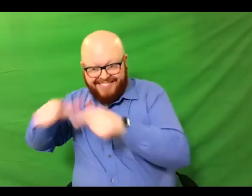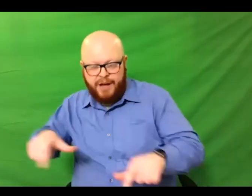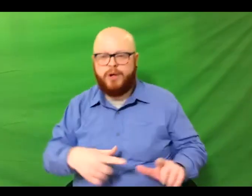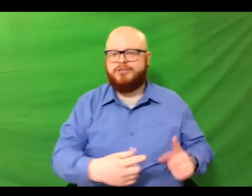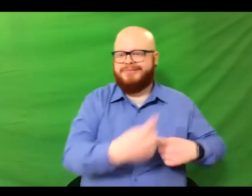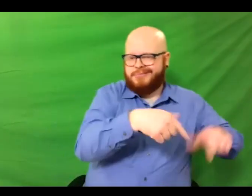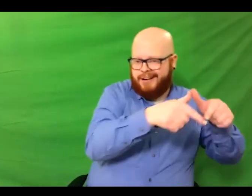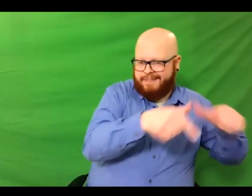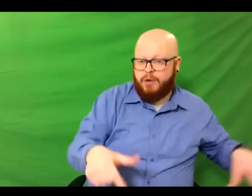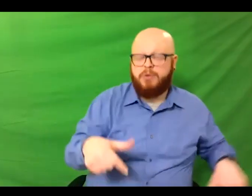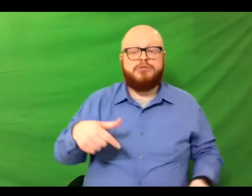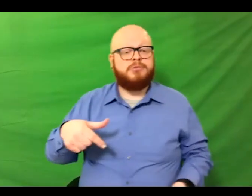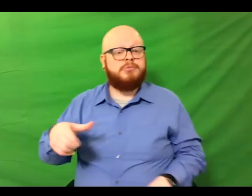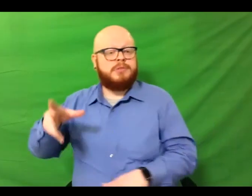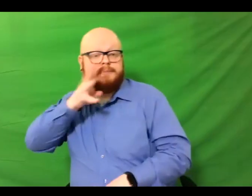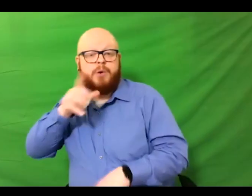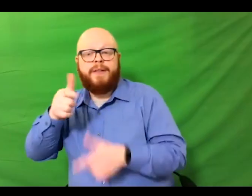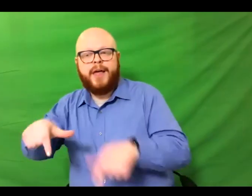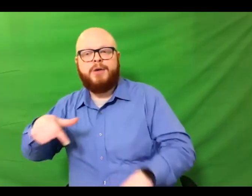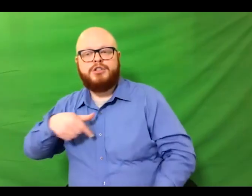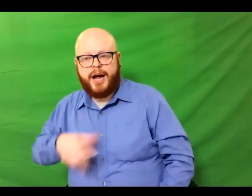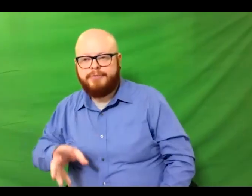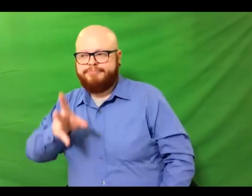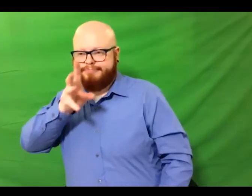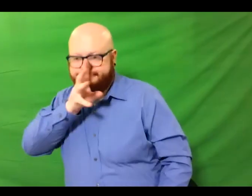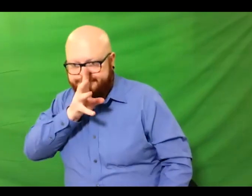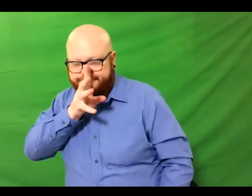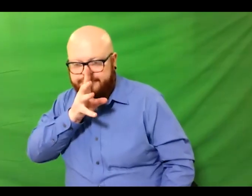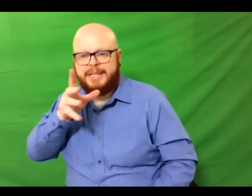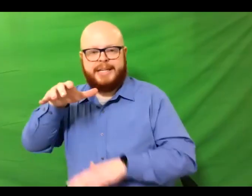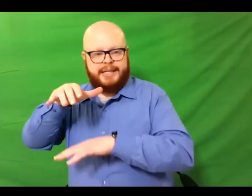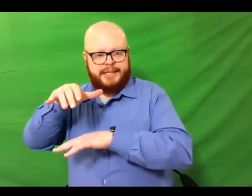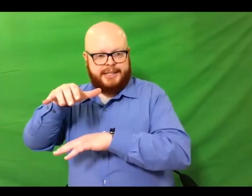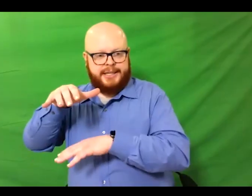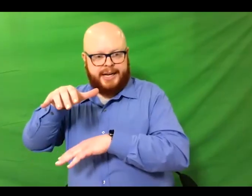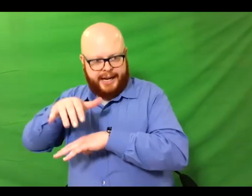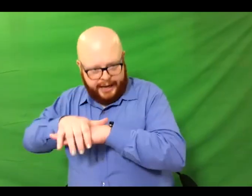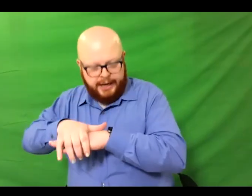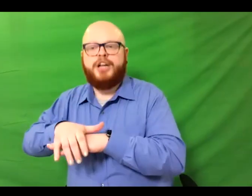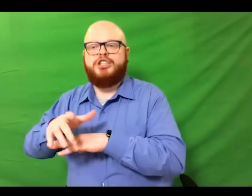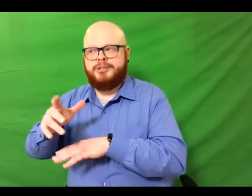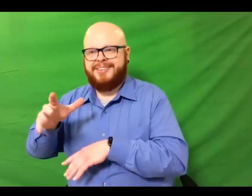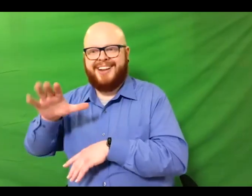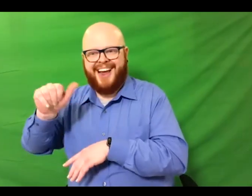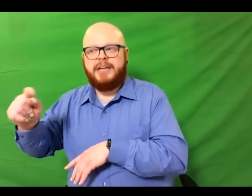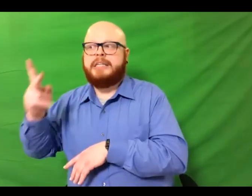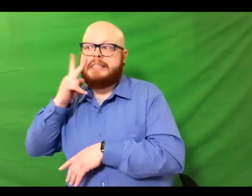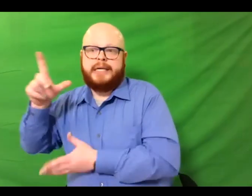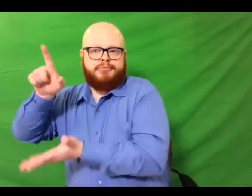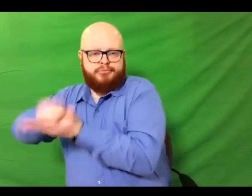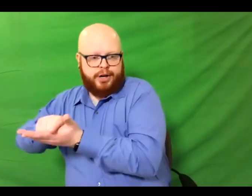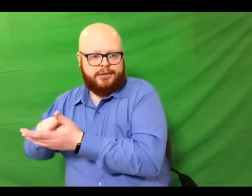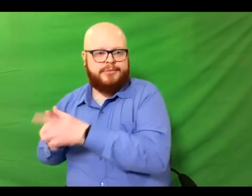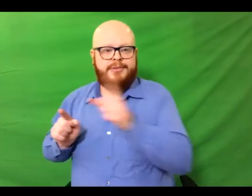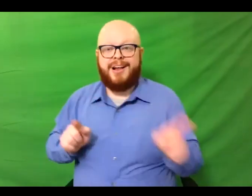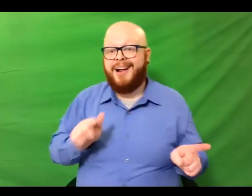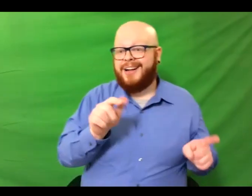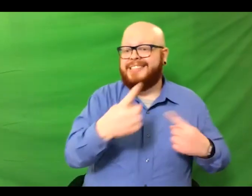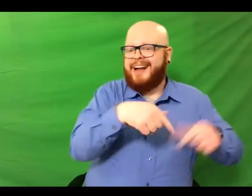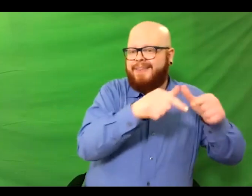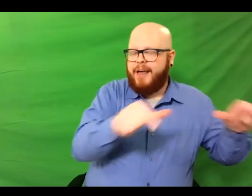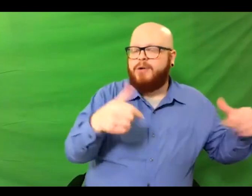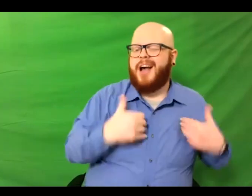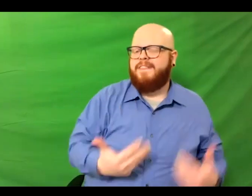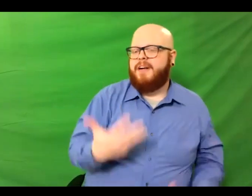cat, spoken English phonemes. I sign cat, and you've got the ASL signs and the 5 parameters that you're going to look at when you're